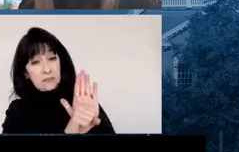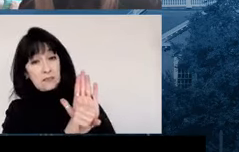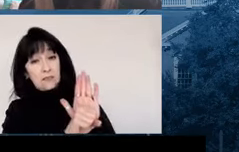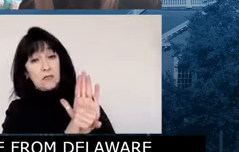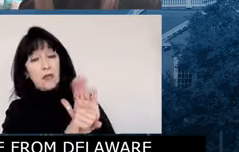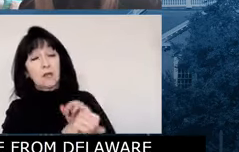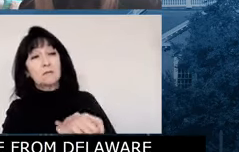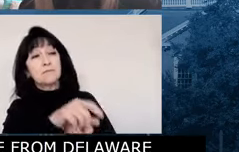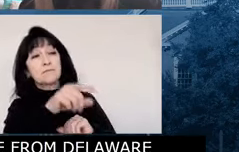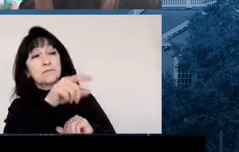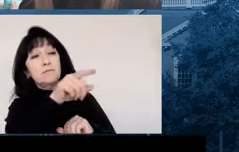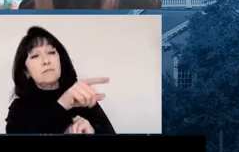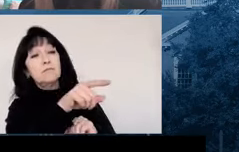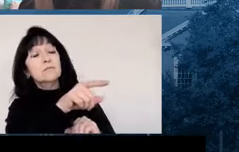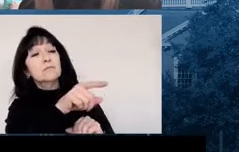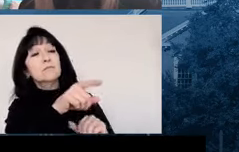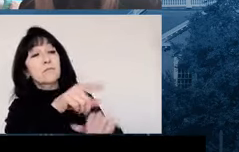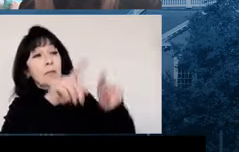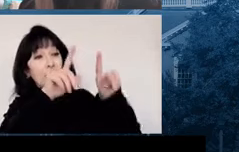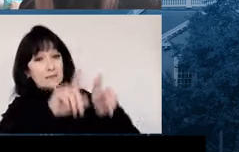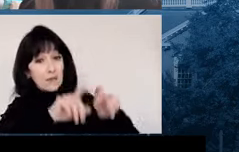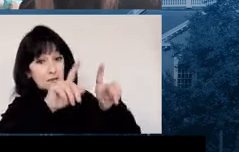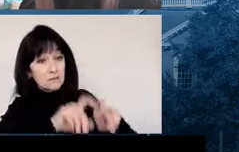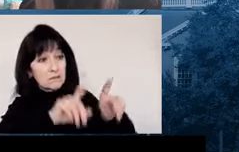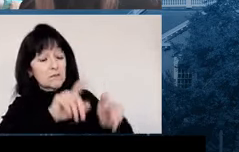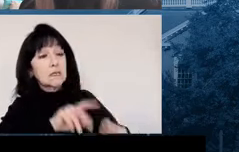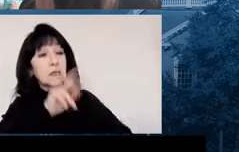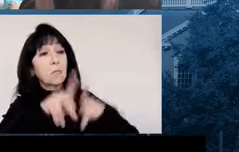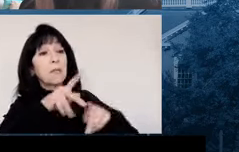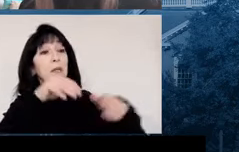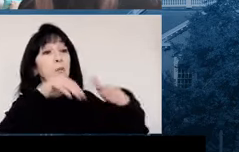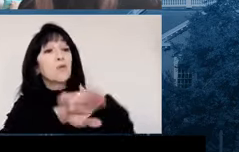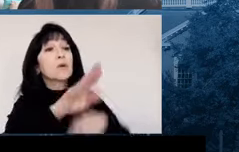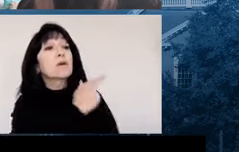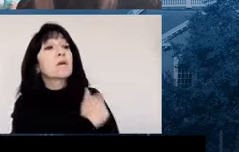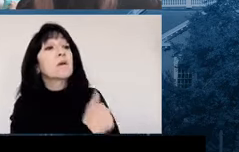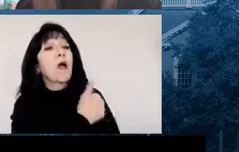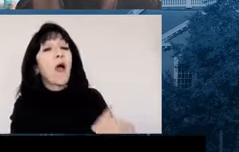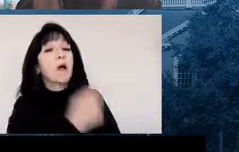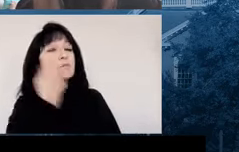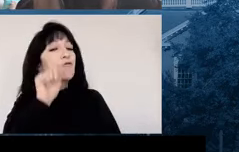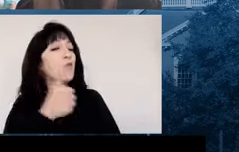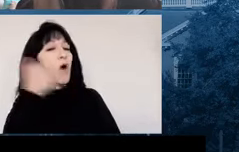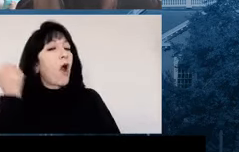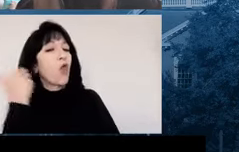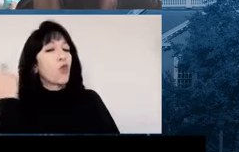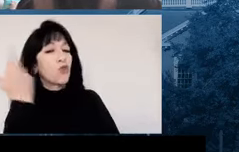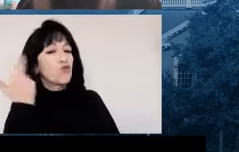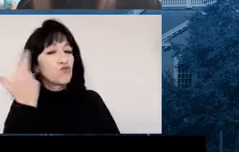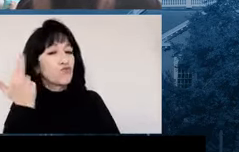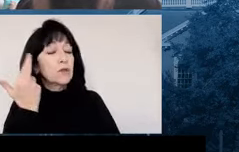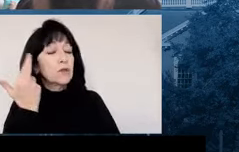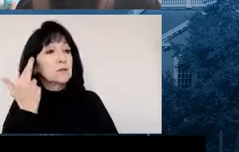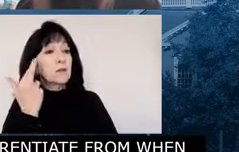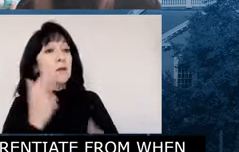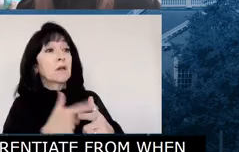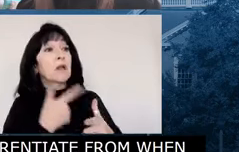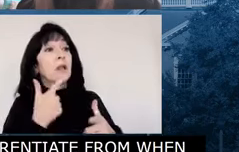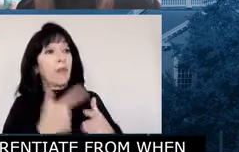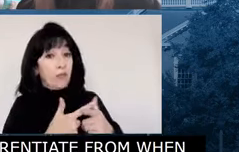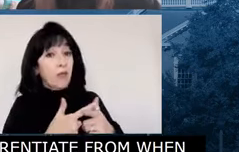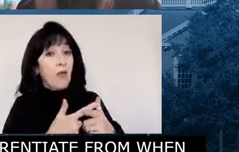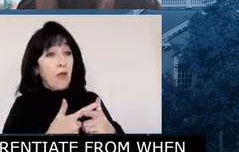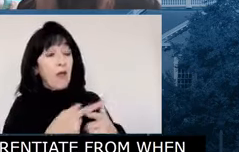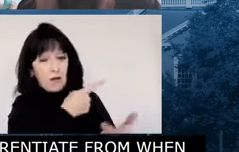positive for COVID and people who are in the hospital for COVID? Yeah, Andrew, that's actually been a big question